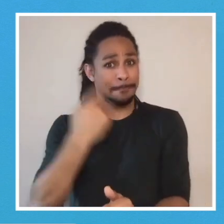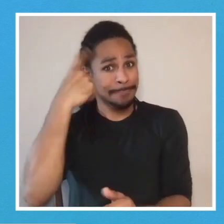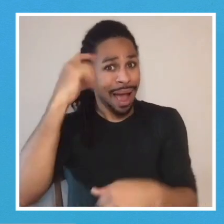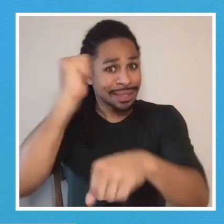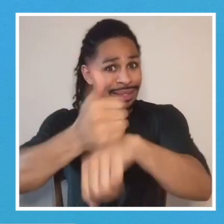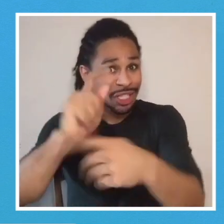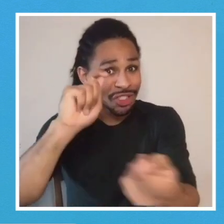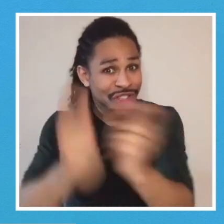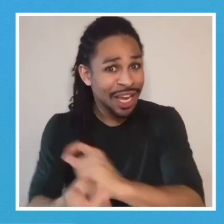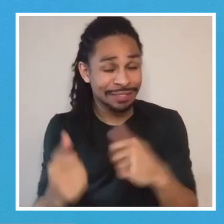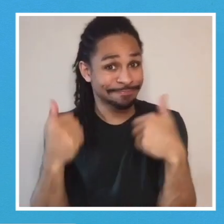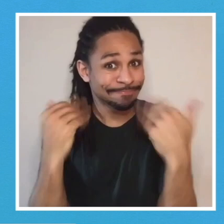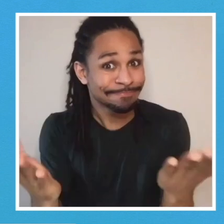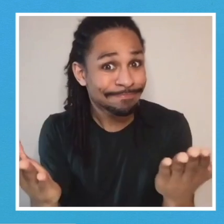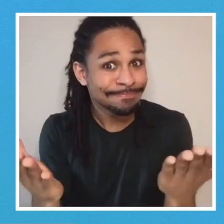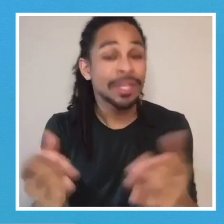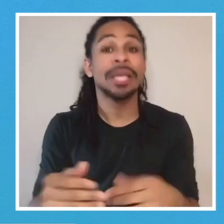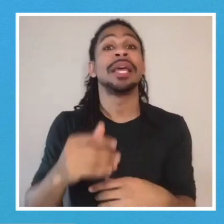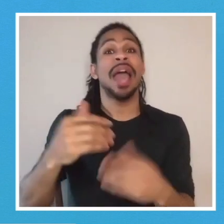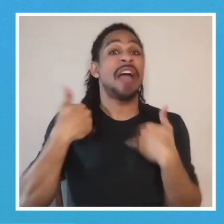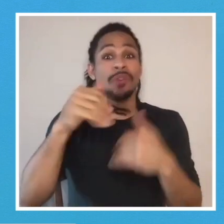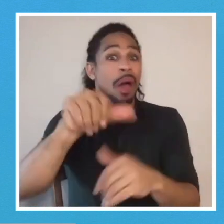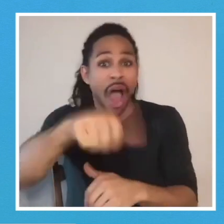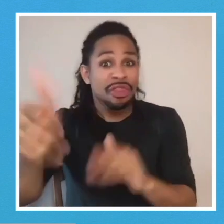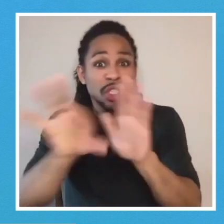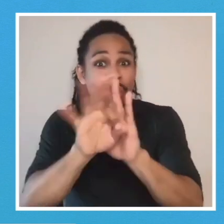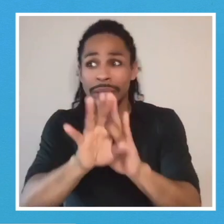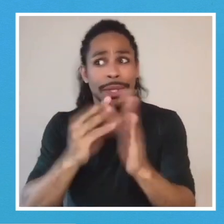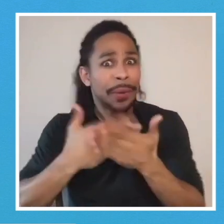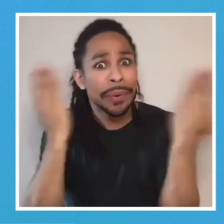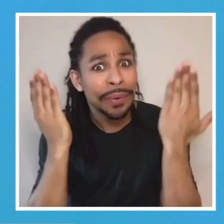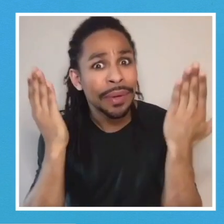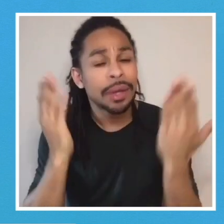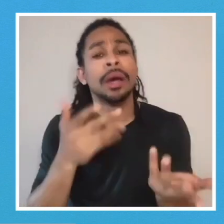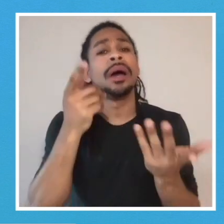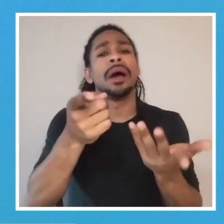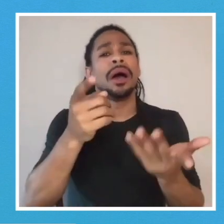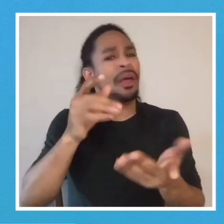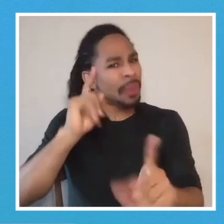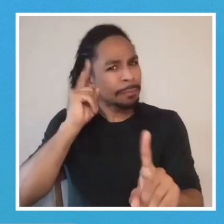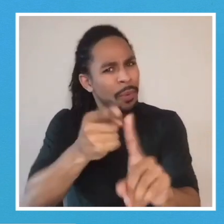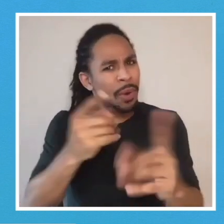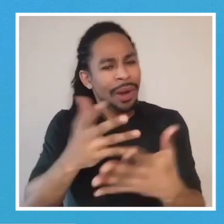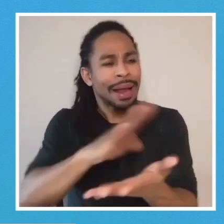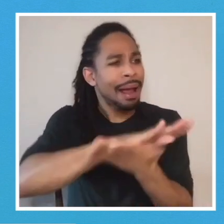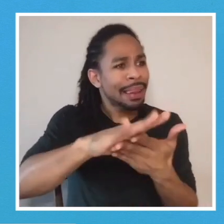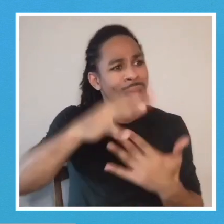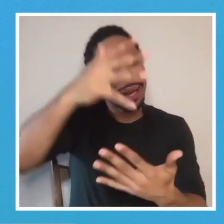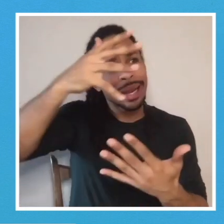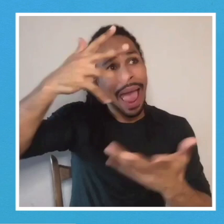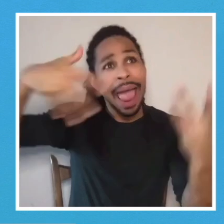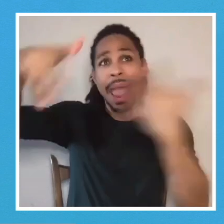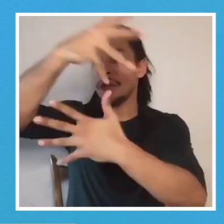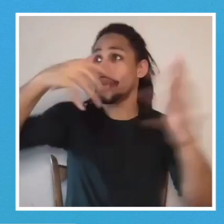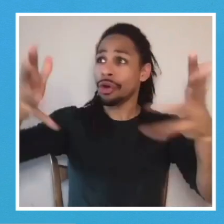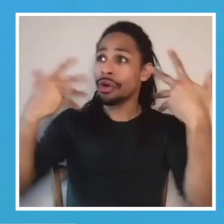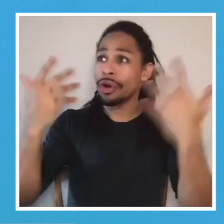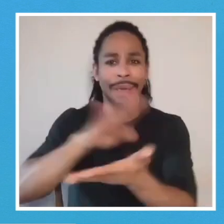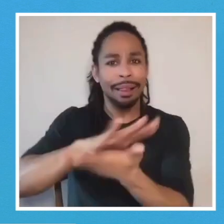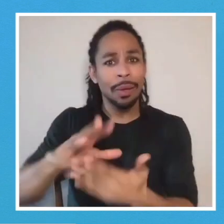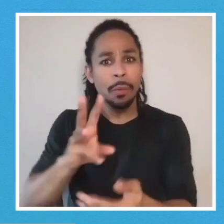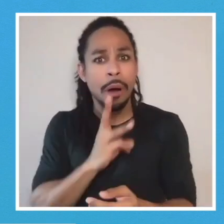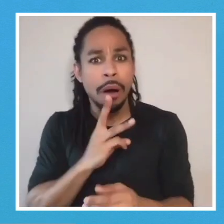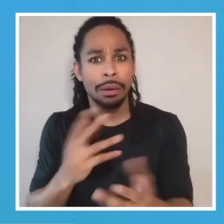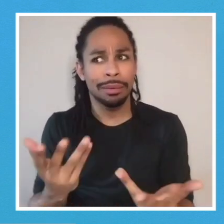choice. And we simply say, go to the very core of it. Clean air, clean water. Human cannot survive without that. And you know,